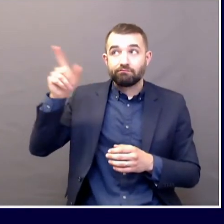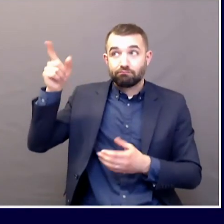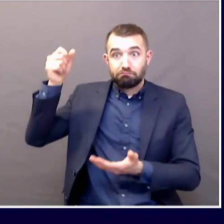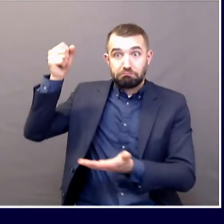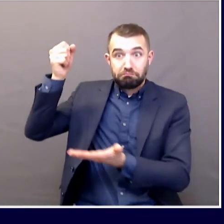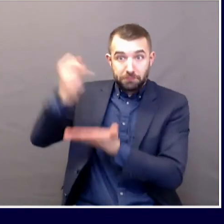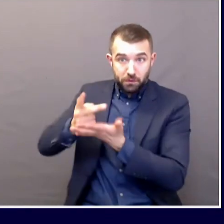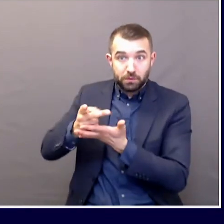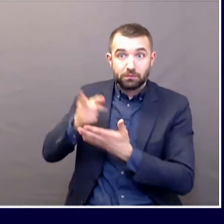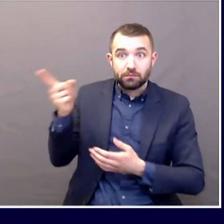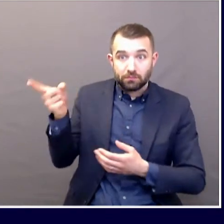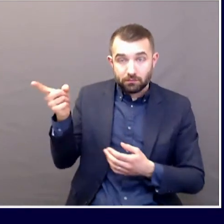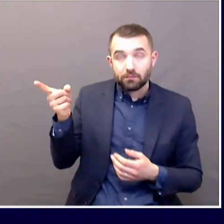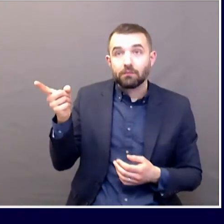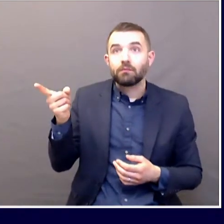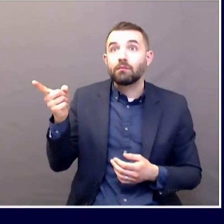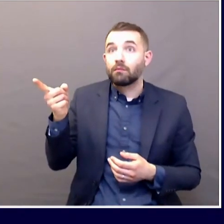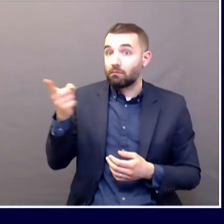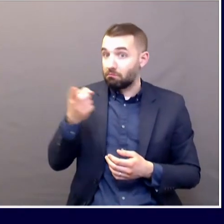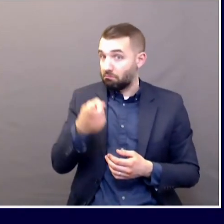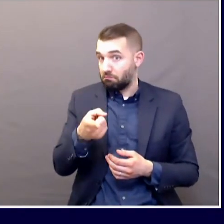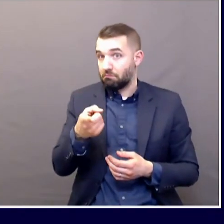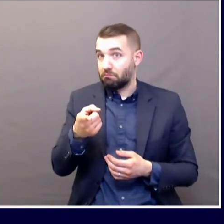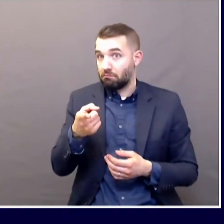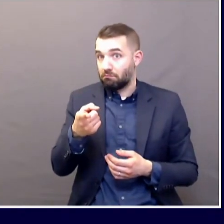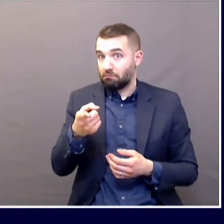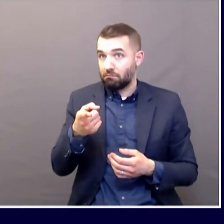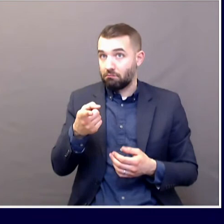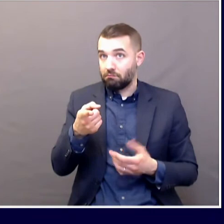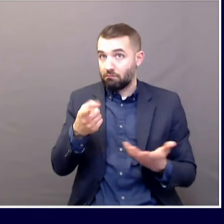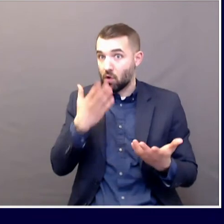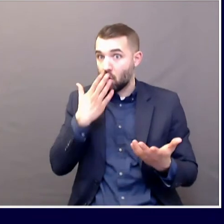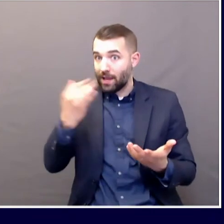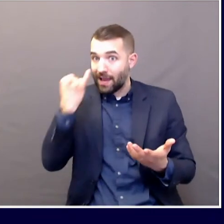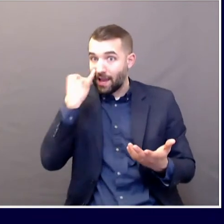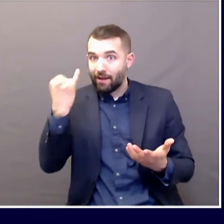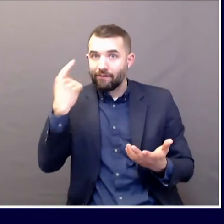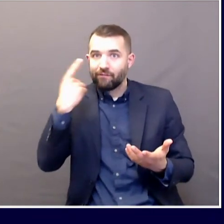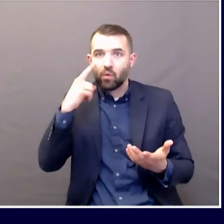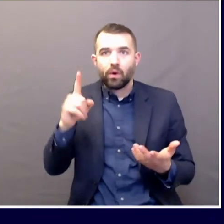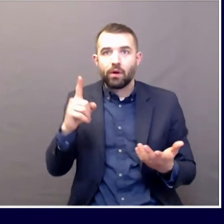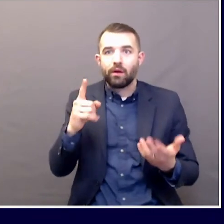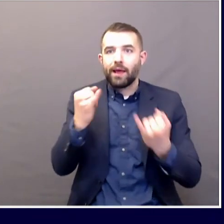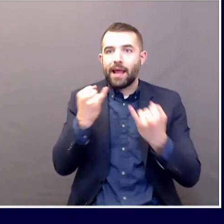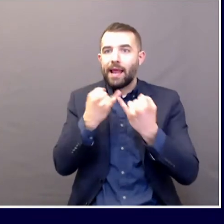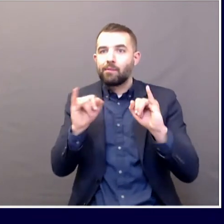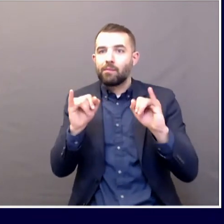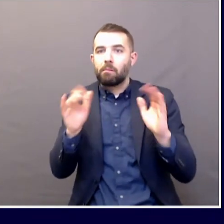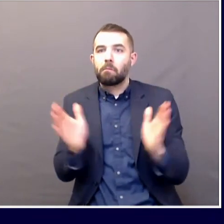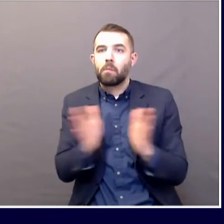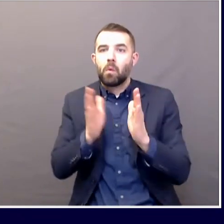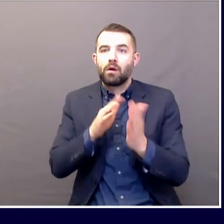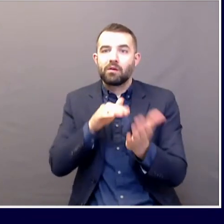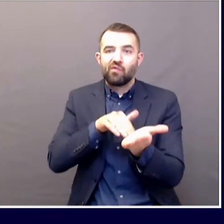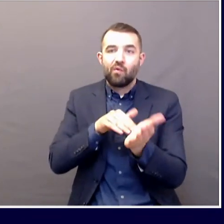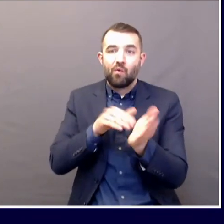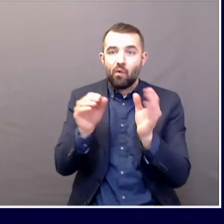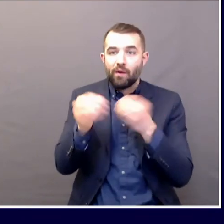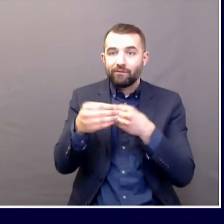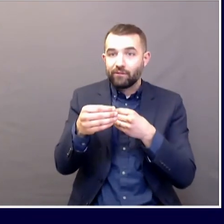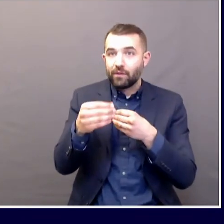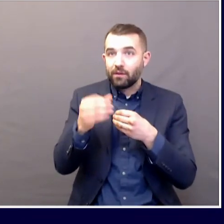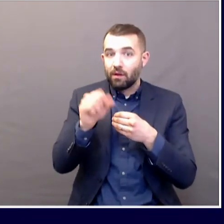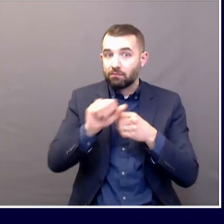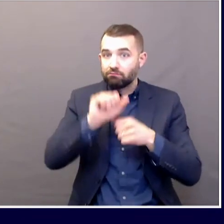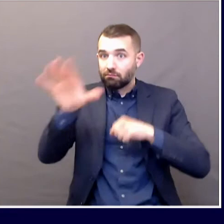for sending it to some of these smaller practices, the independent practitioners, the primary care physicians, because it is more